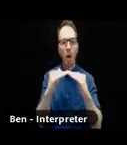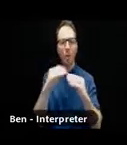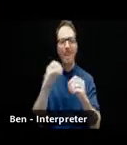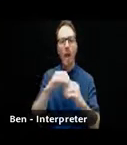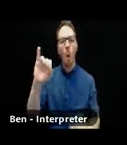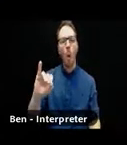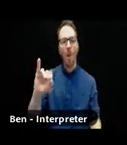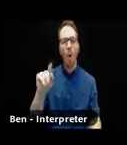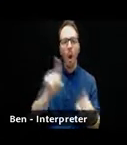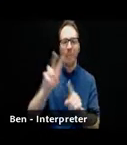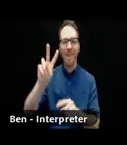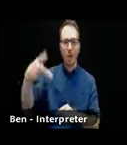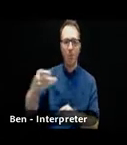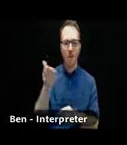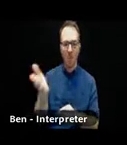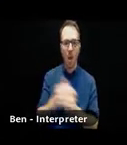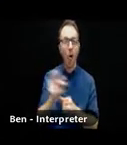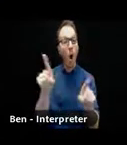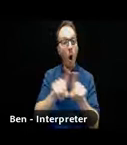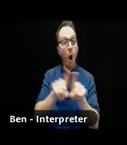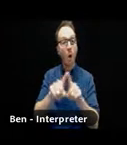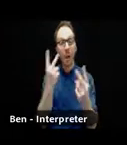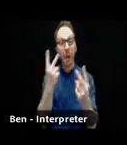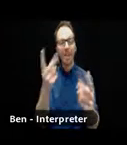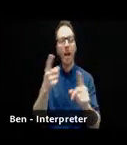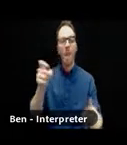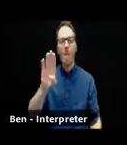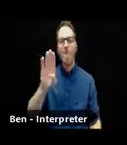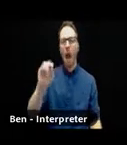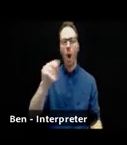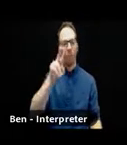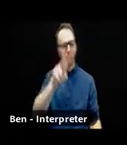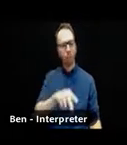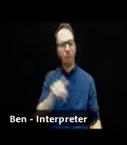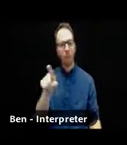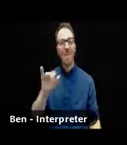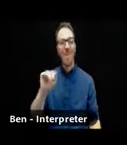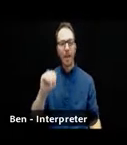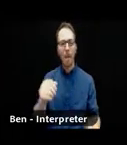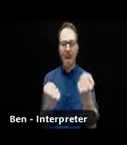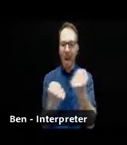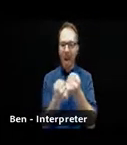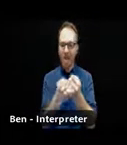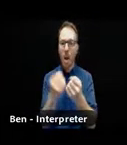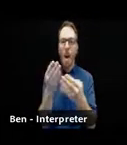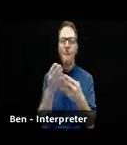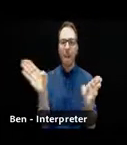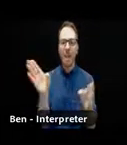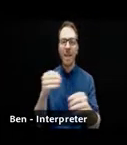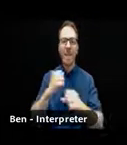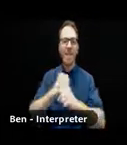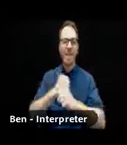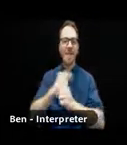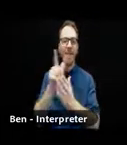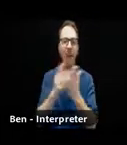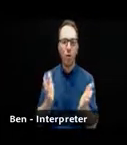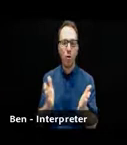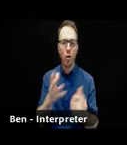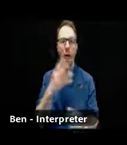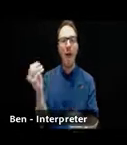vice president there. You can also see from the bio that she was a victim advocate, a public defender, and a